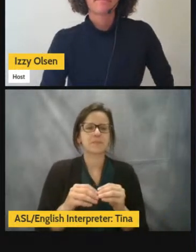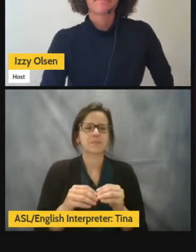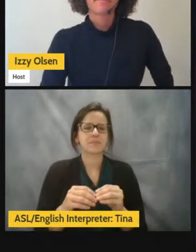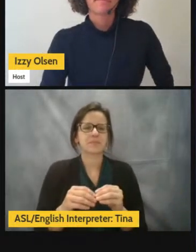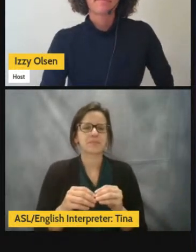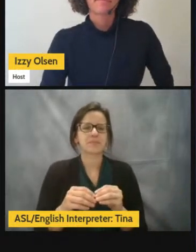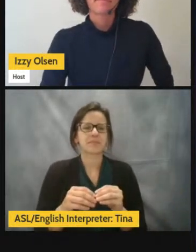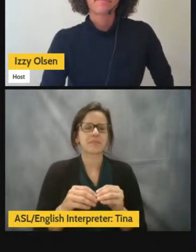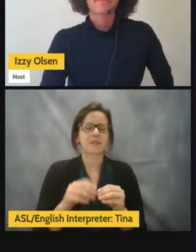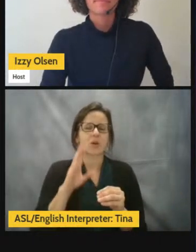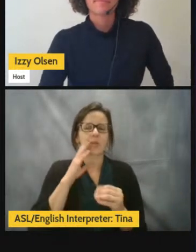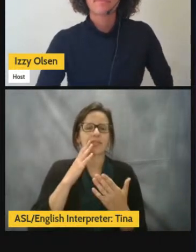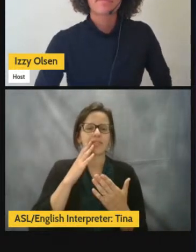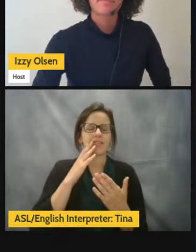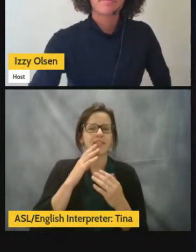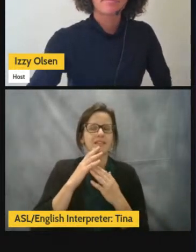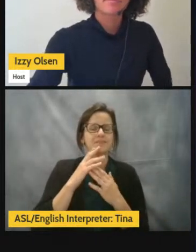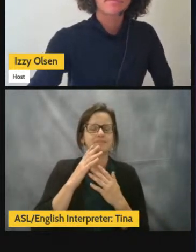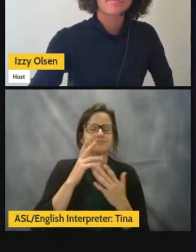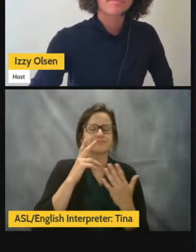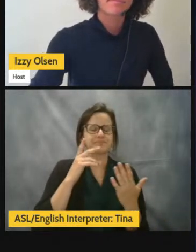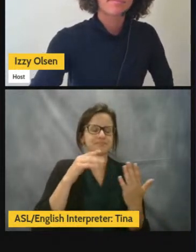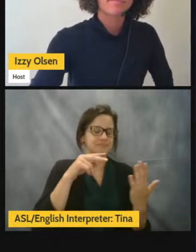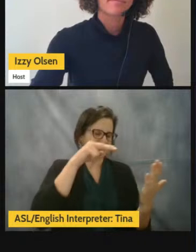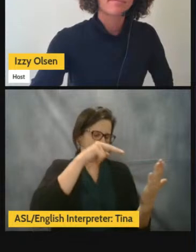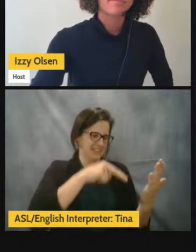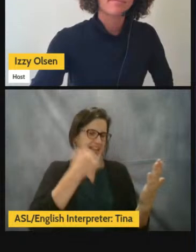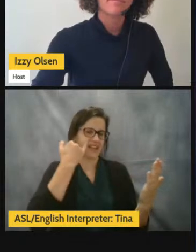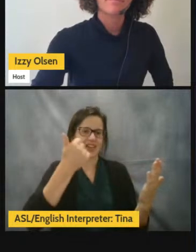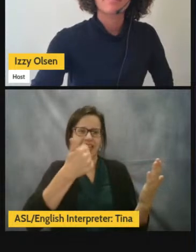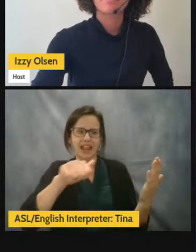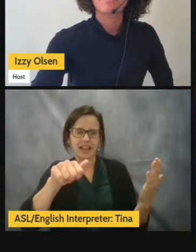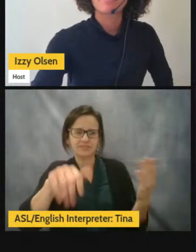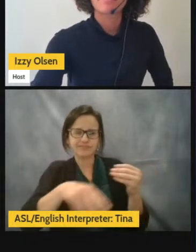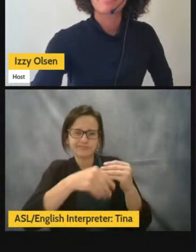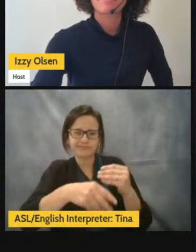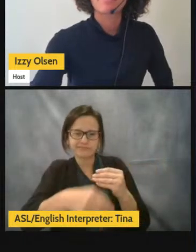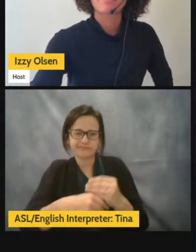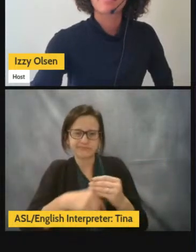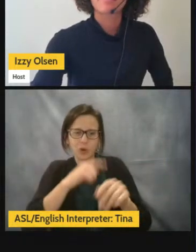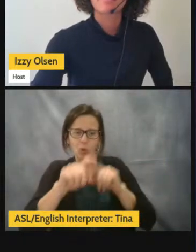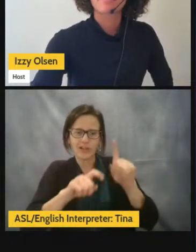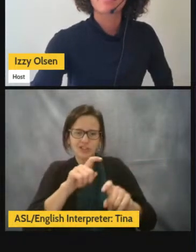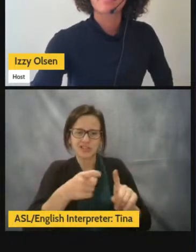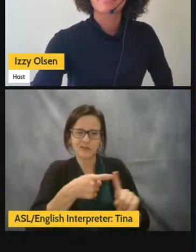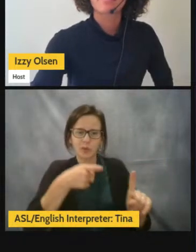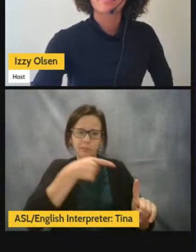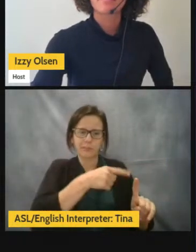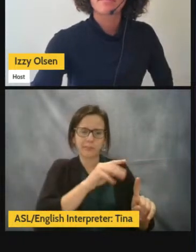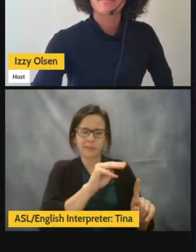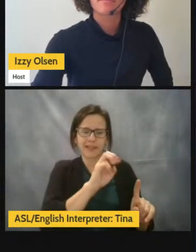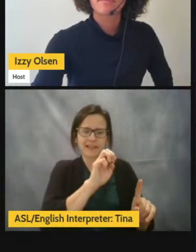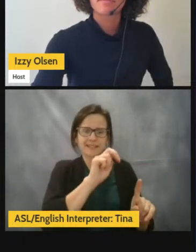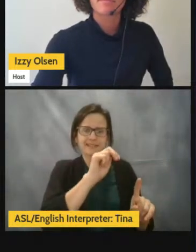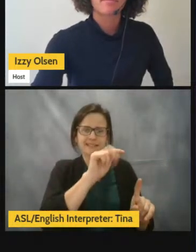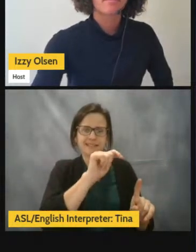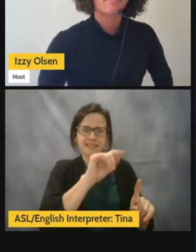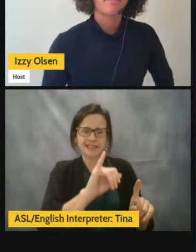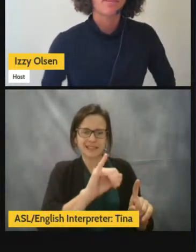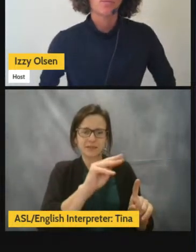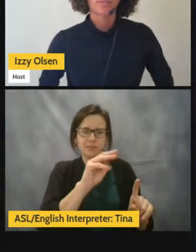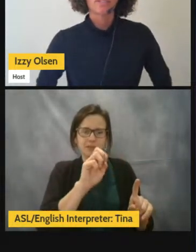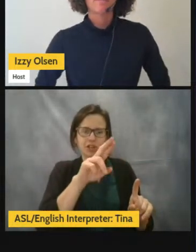going to try and see if I have any additional questions in the Mentimeter. I'm going to take a peek at some of the words that people used. I don't